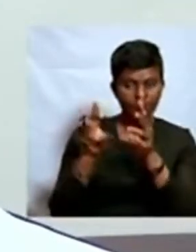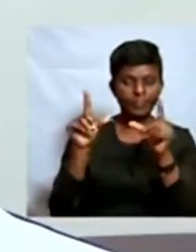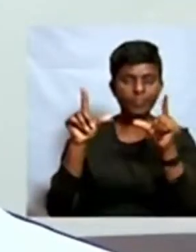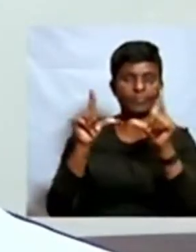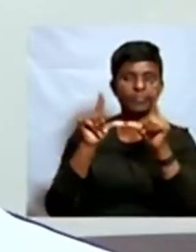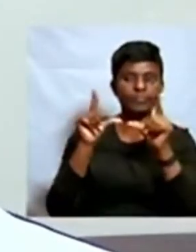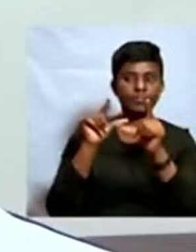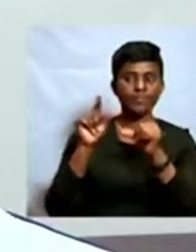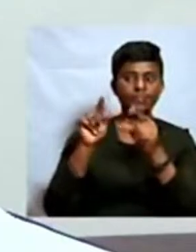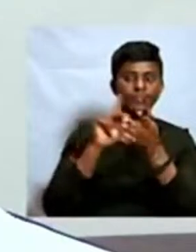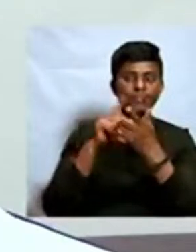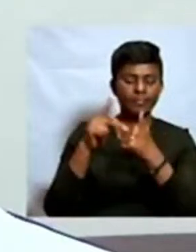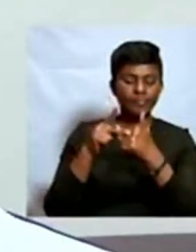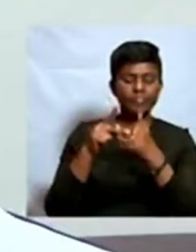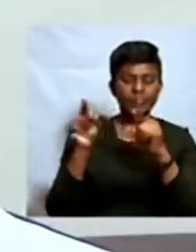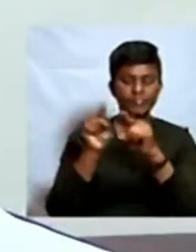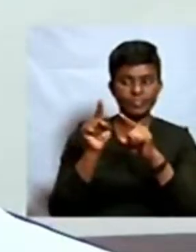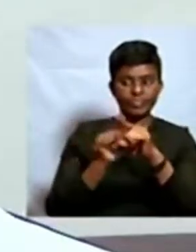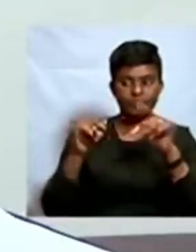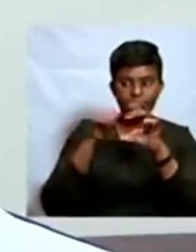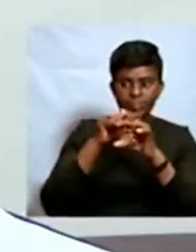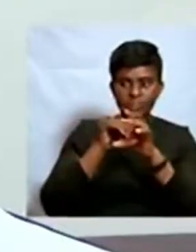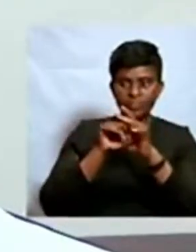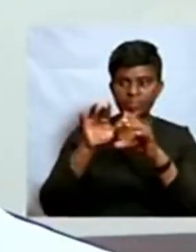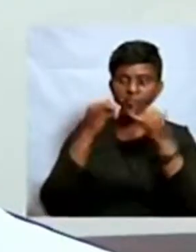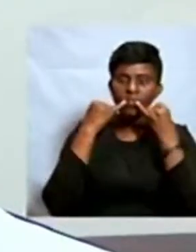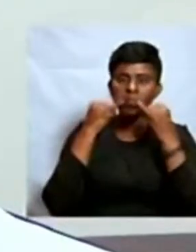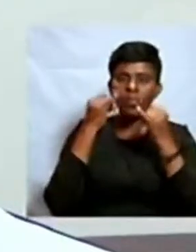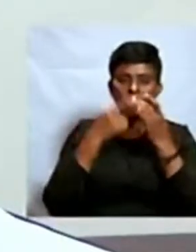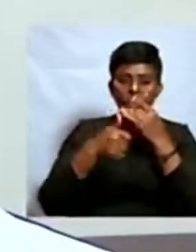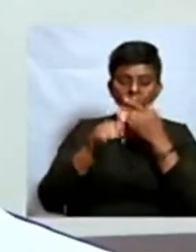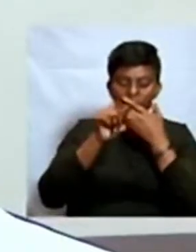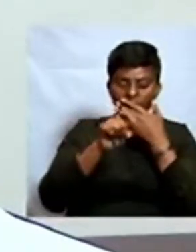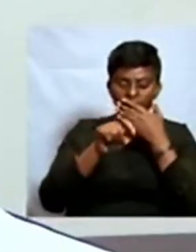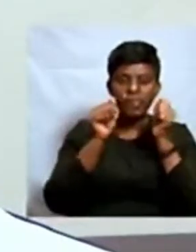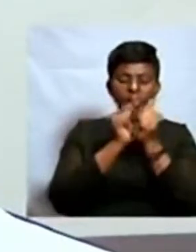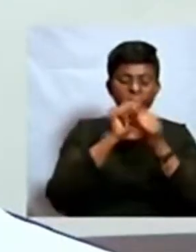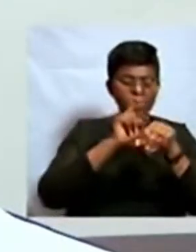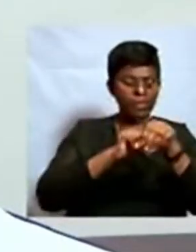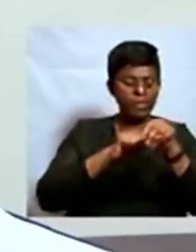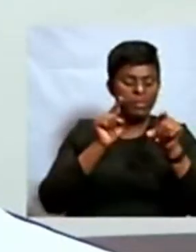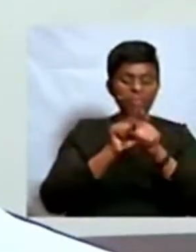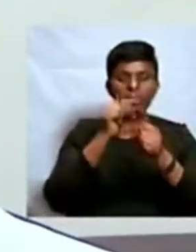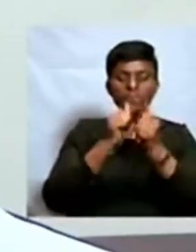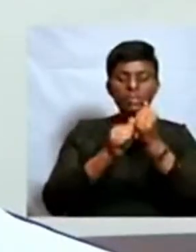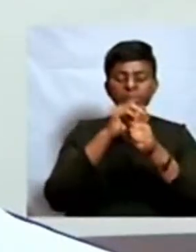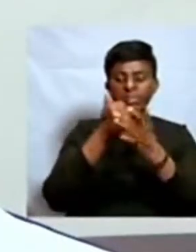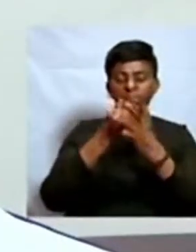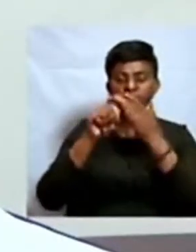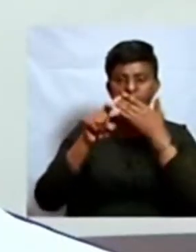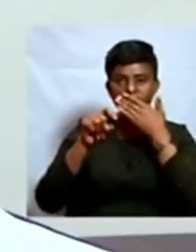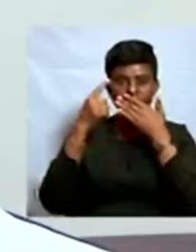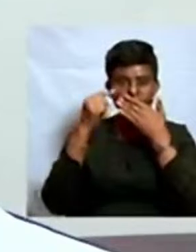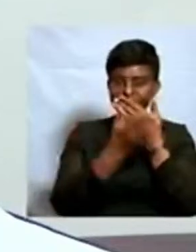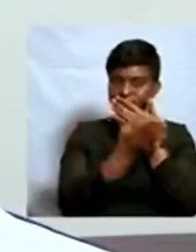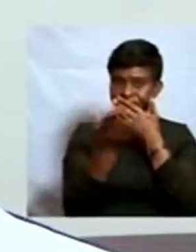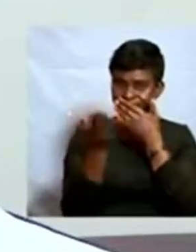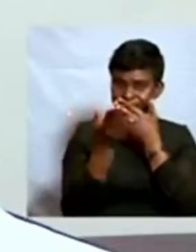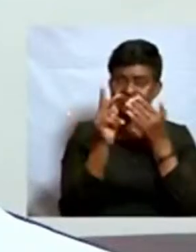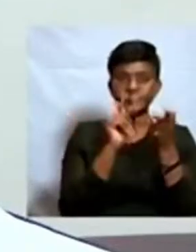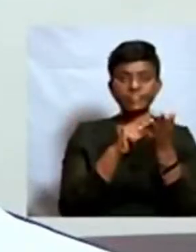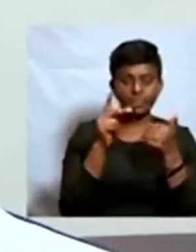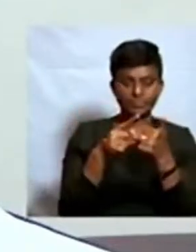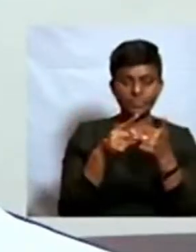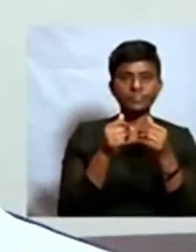licensing programs, including the information required and the timelines that are required for those